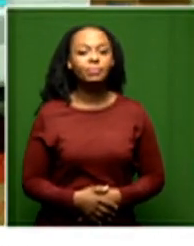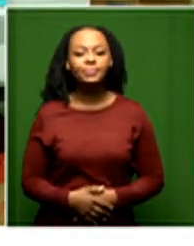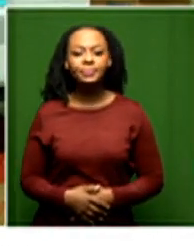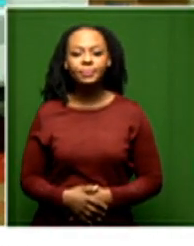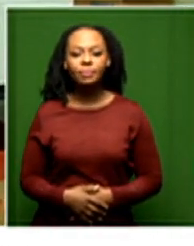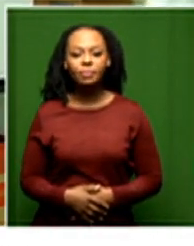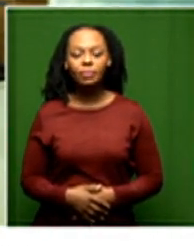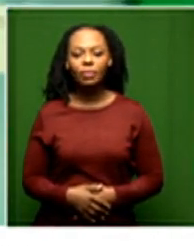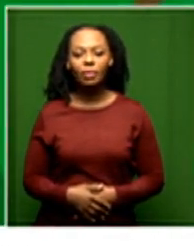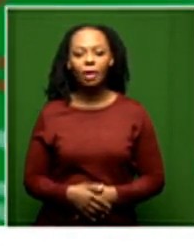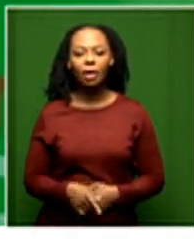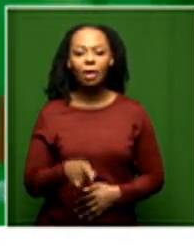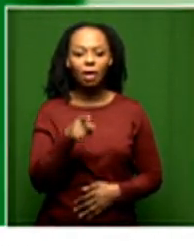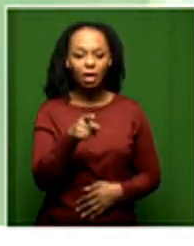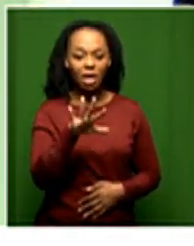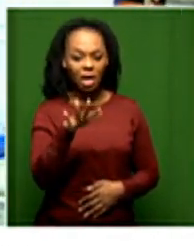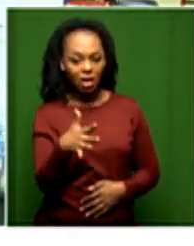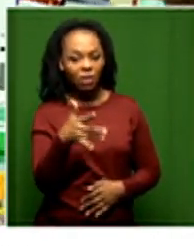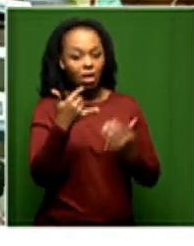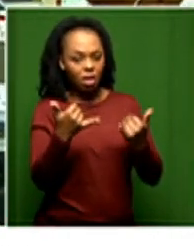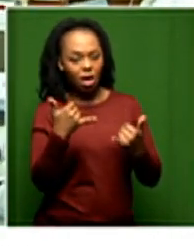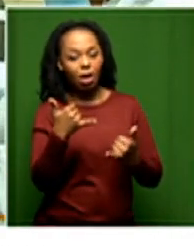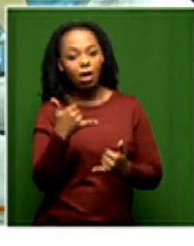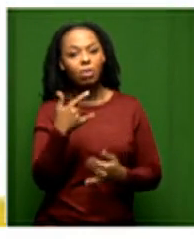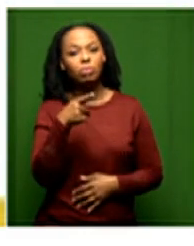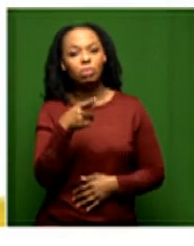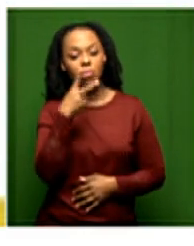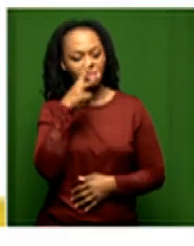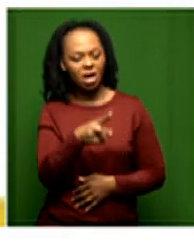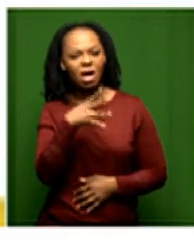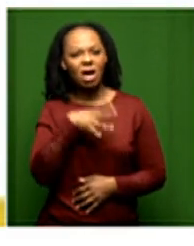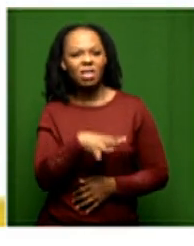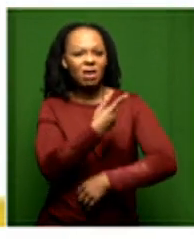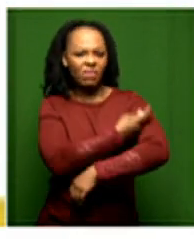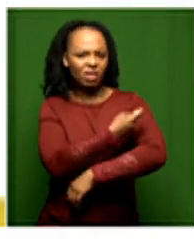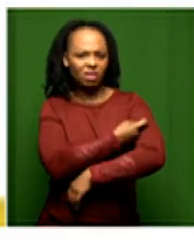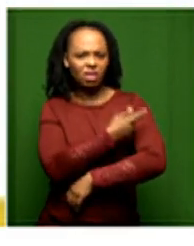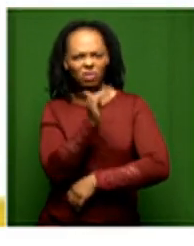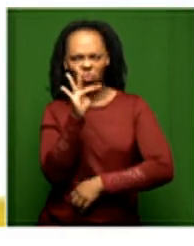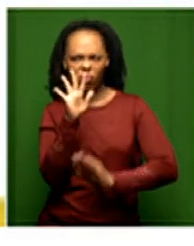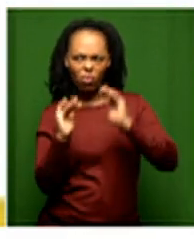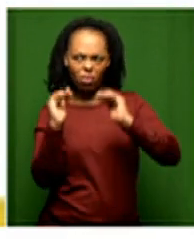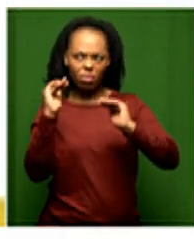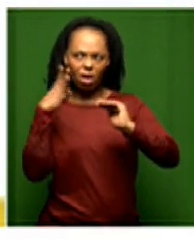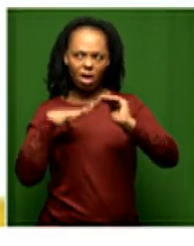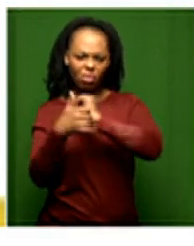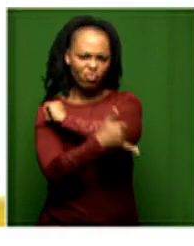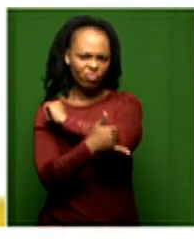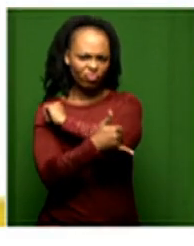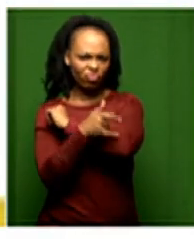Well, if you look at the vaccine in the other countries, we would expect, honestly, to